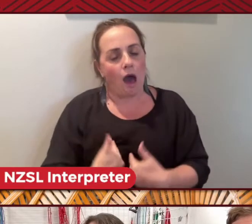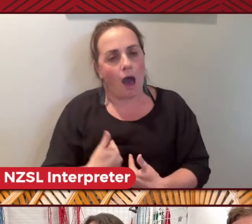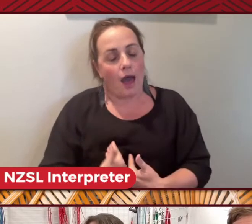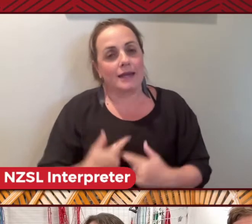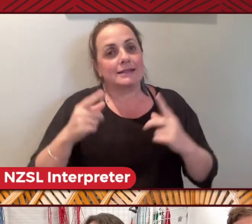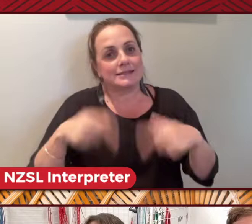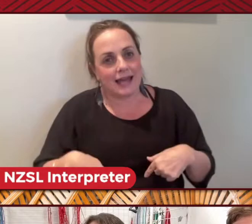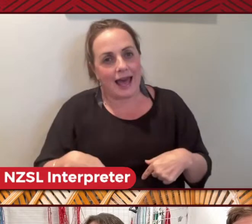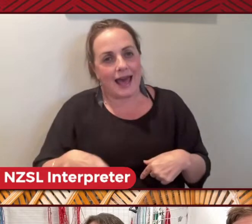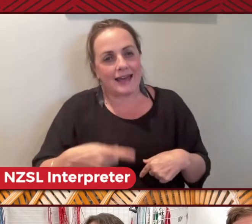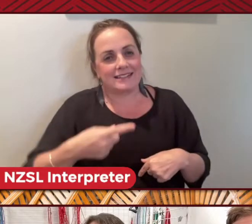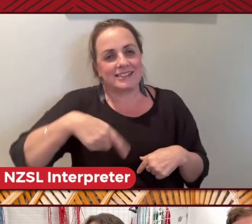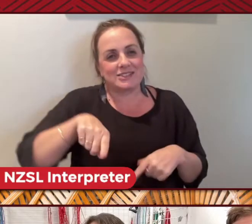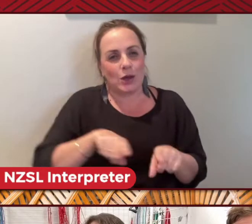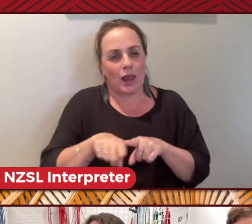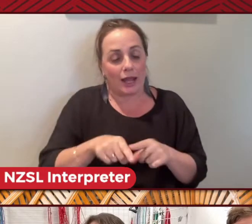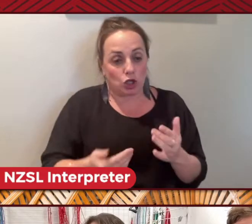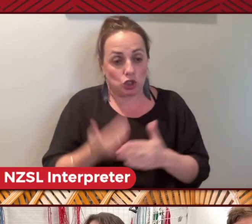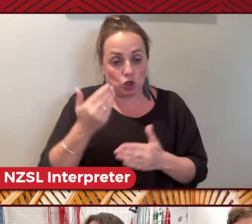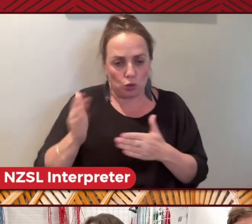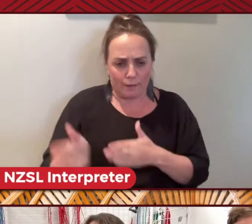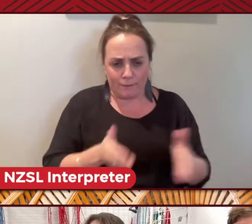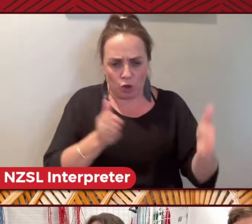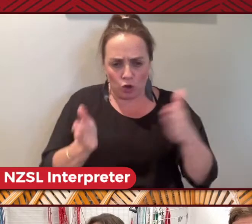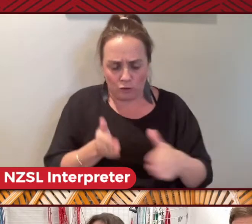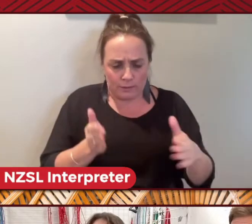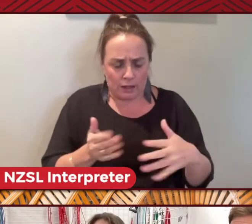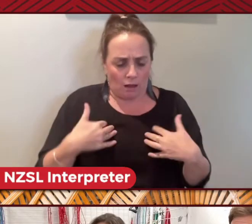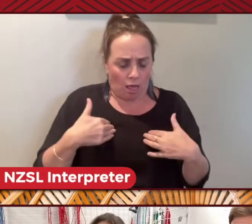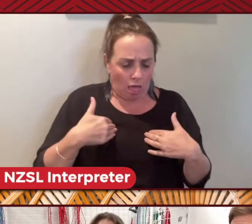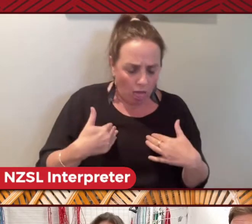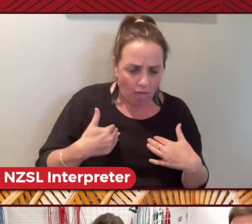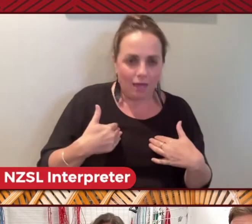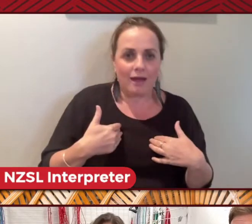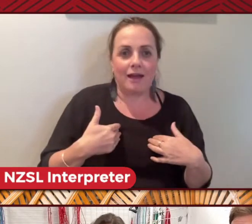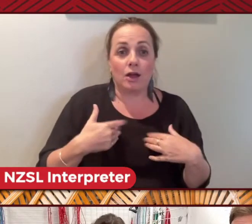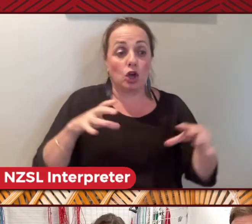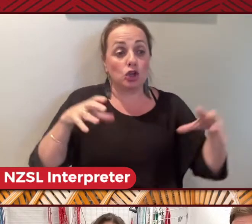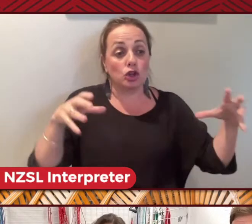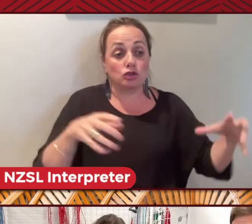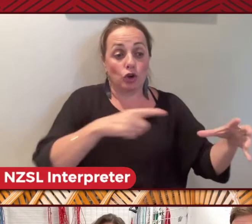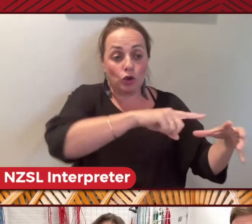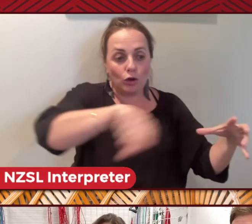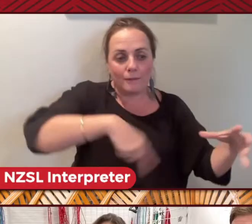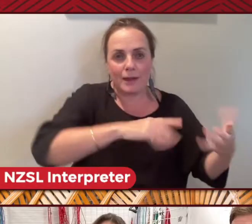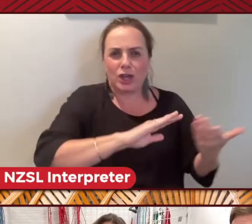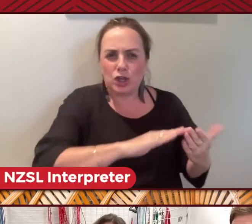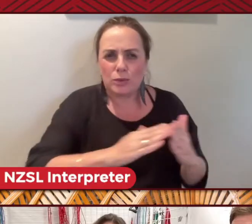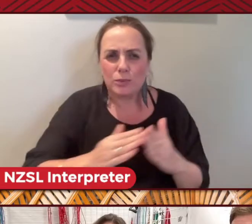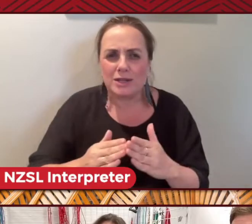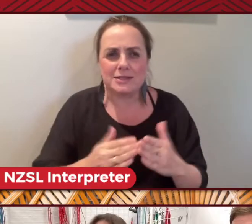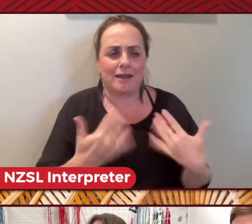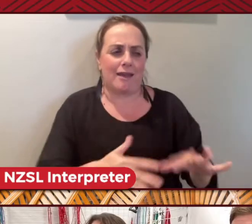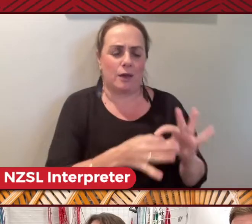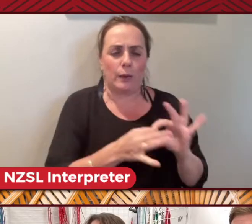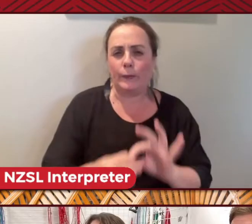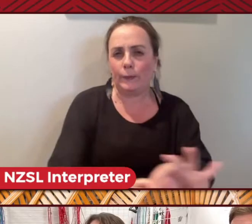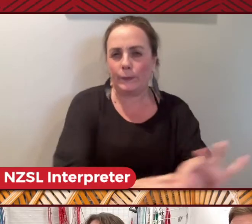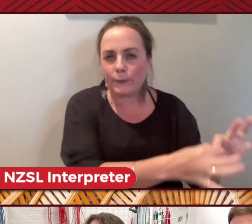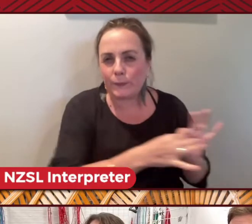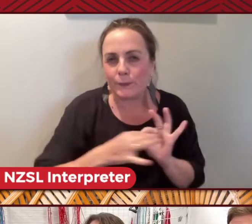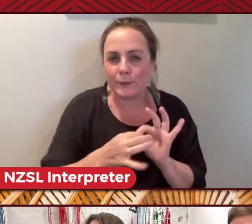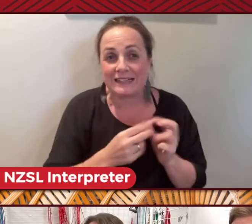of exploring those new movements. And the group dynamic and the community that's starting, well, that has